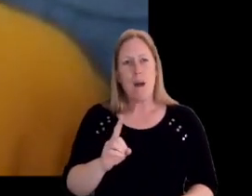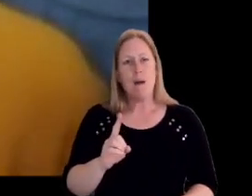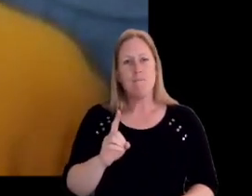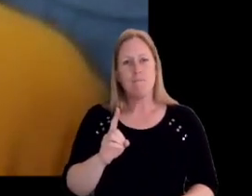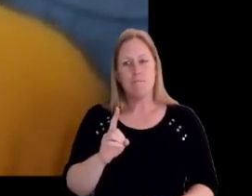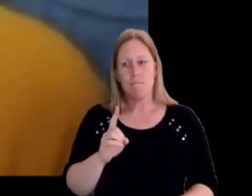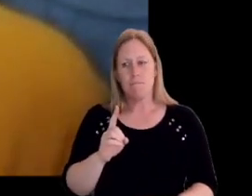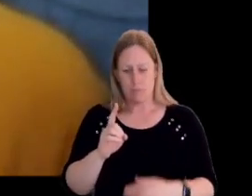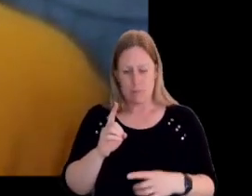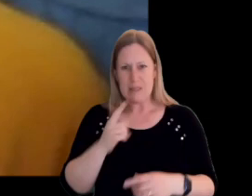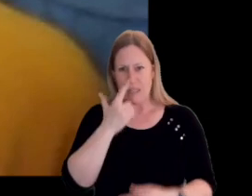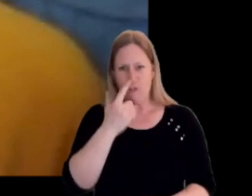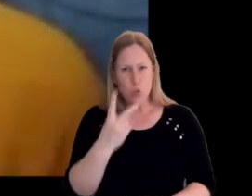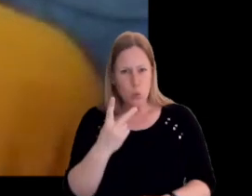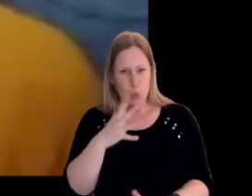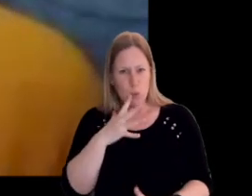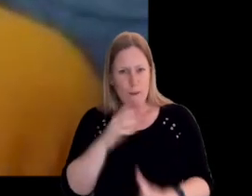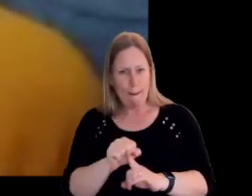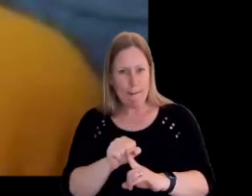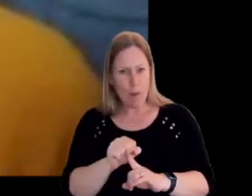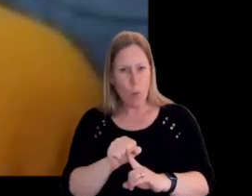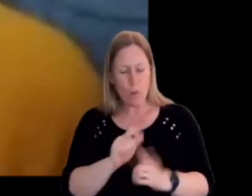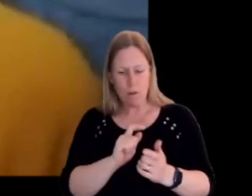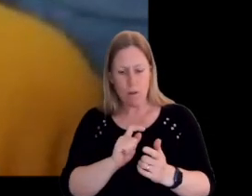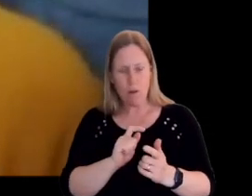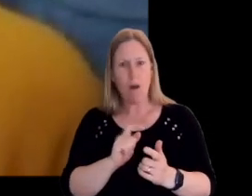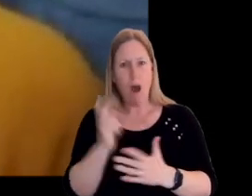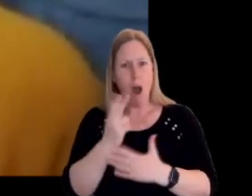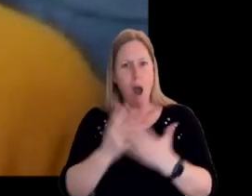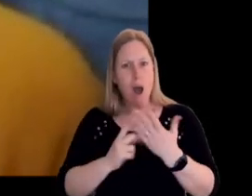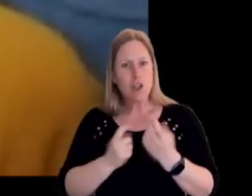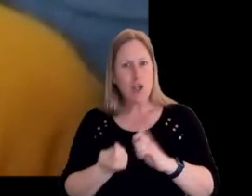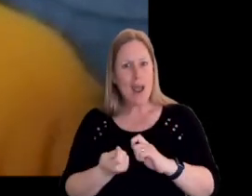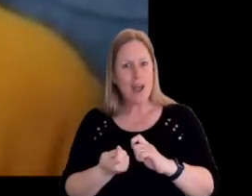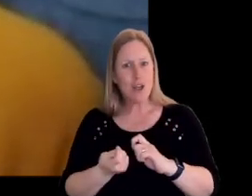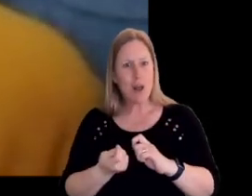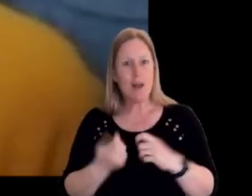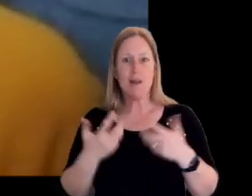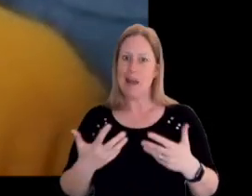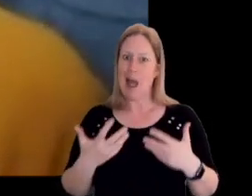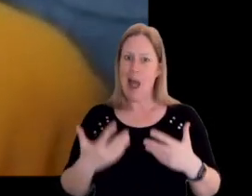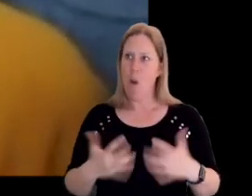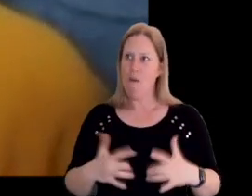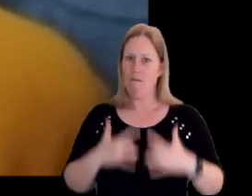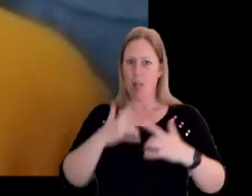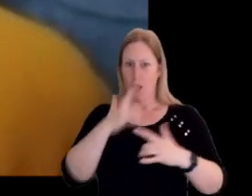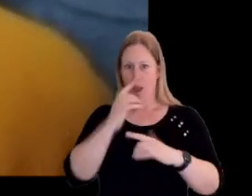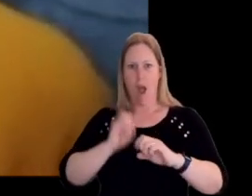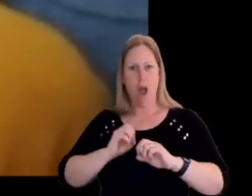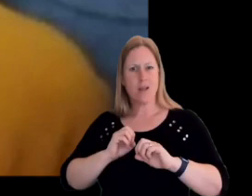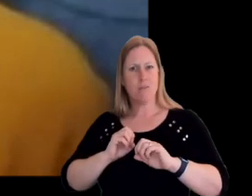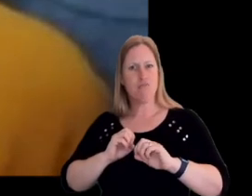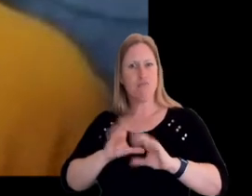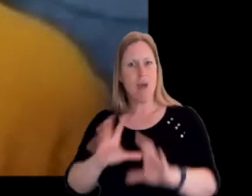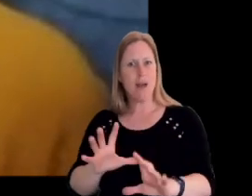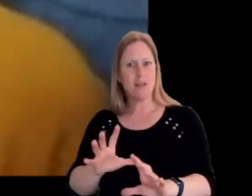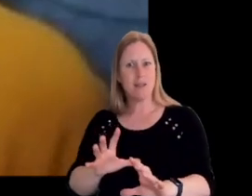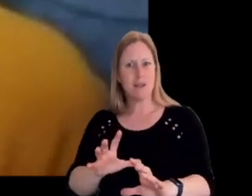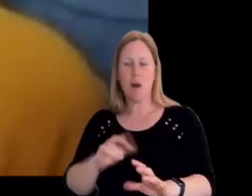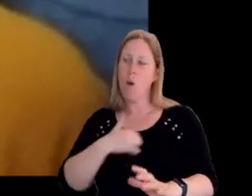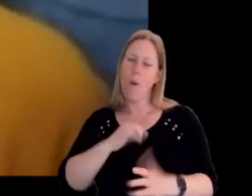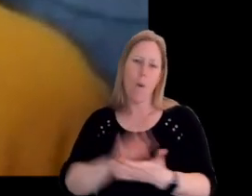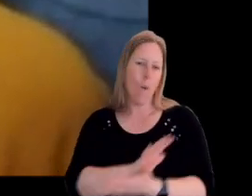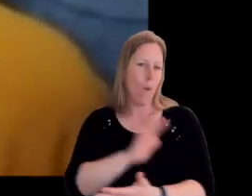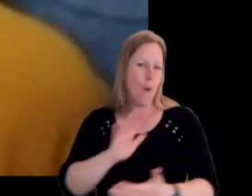But since my diagnosis, my art has changed because I am now expressing myself,